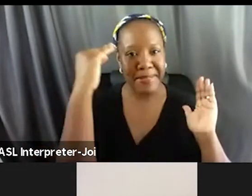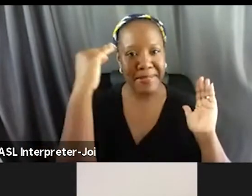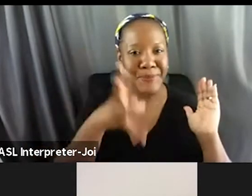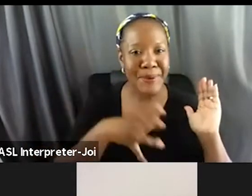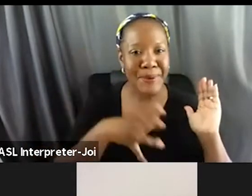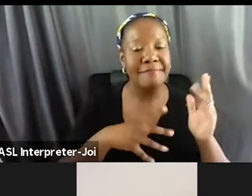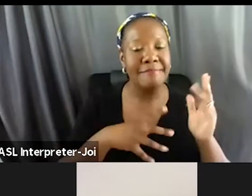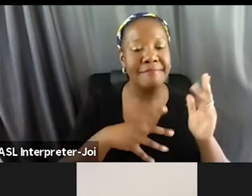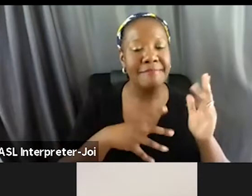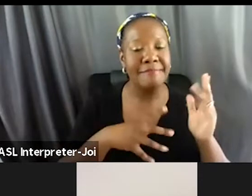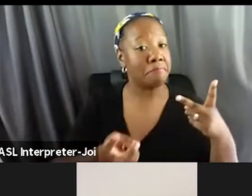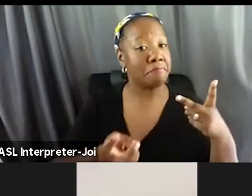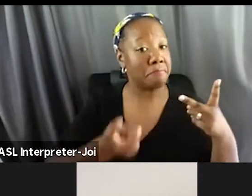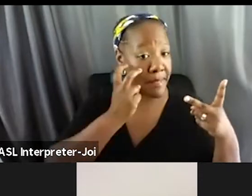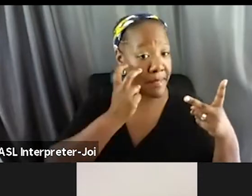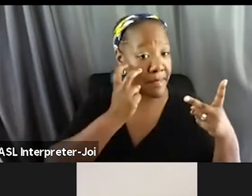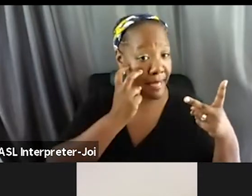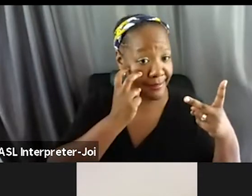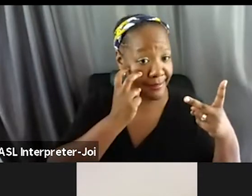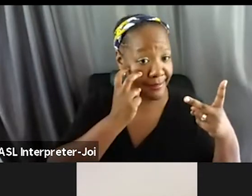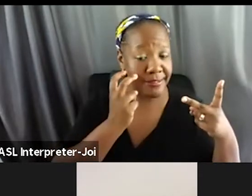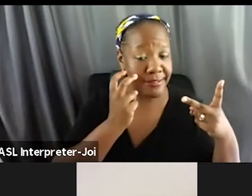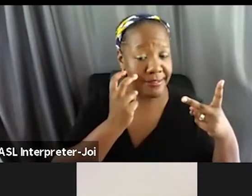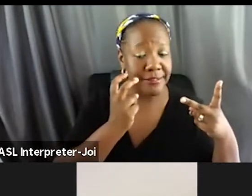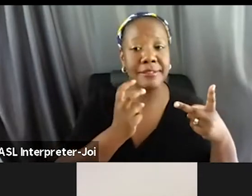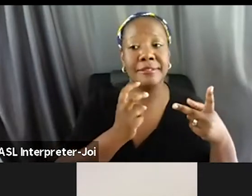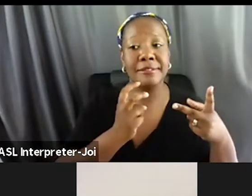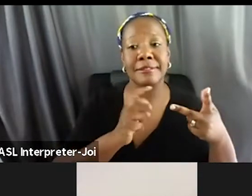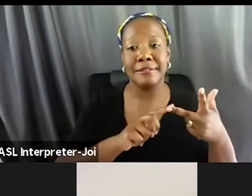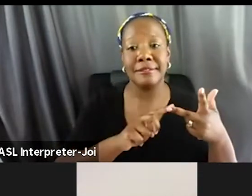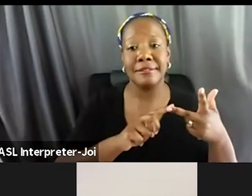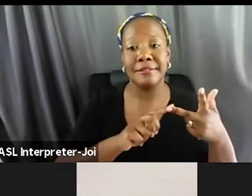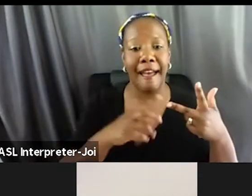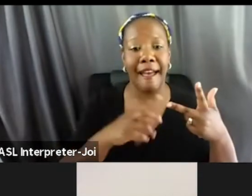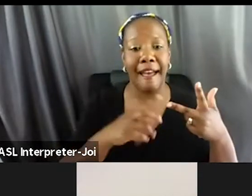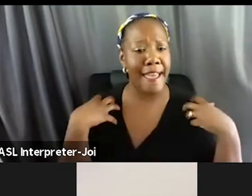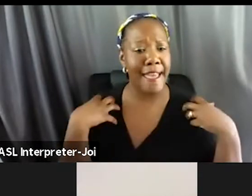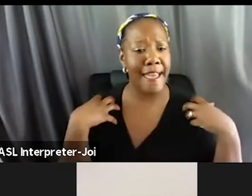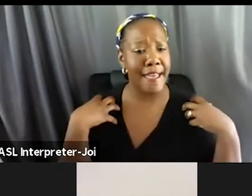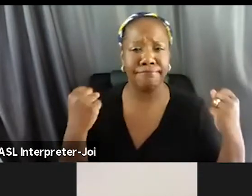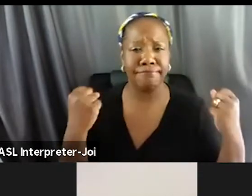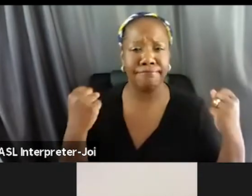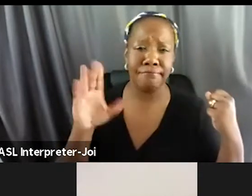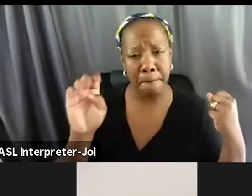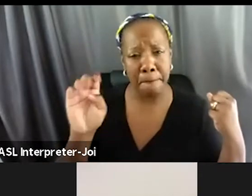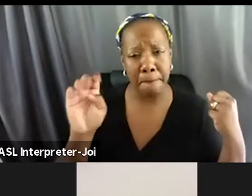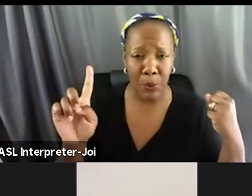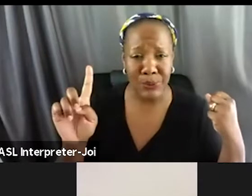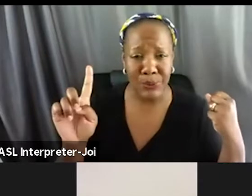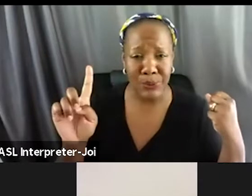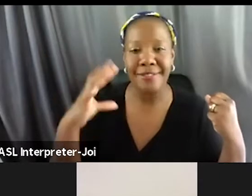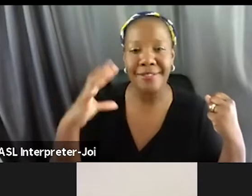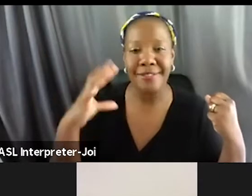blind. I am bold. I am beautiful.